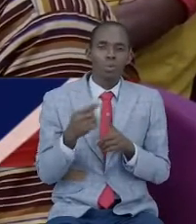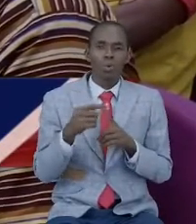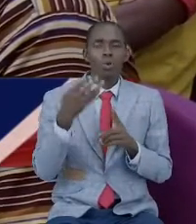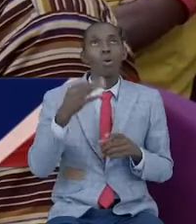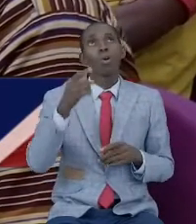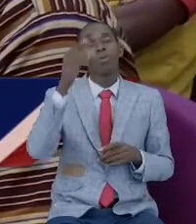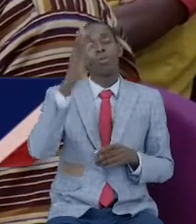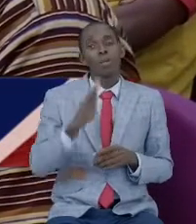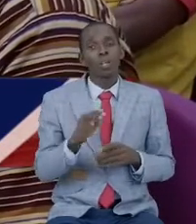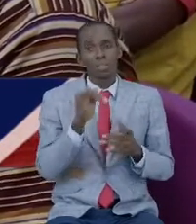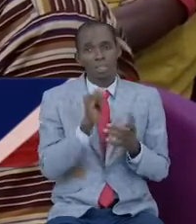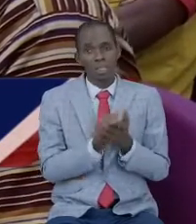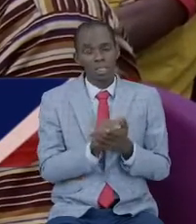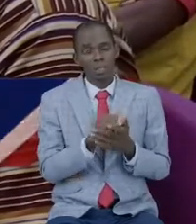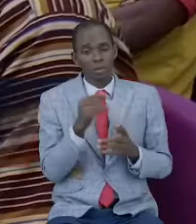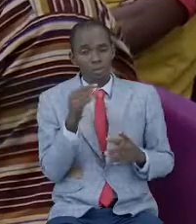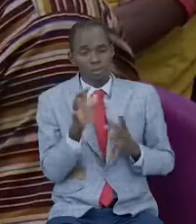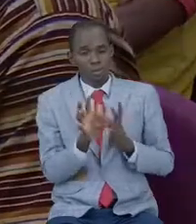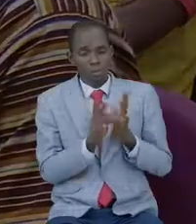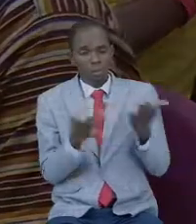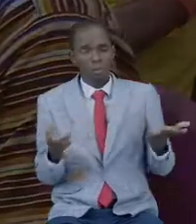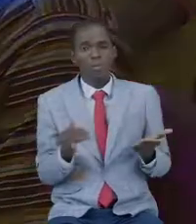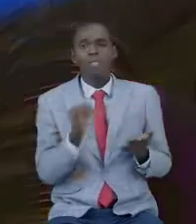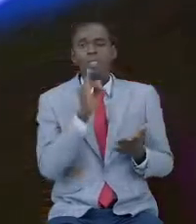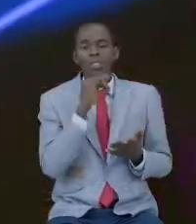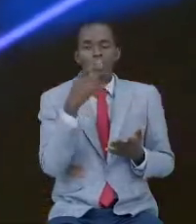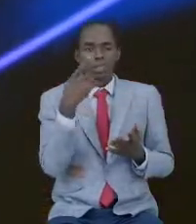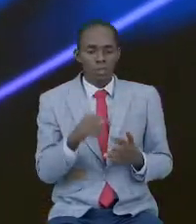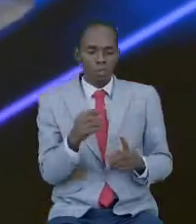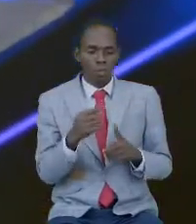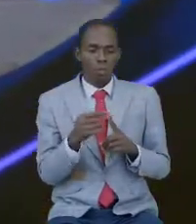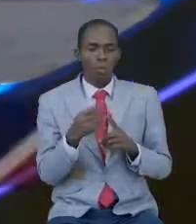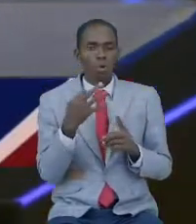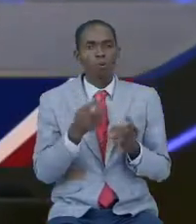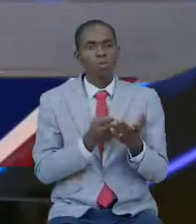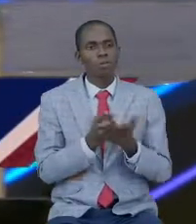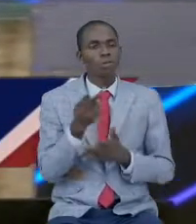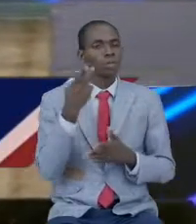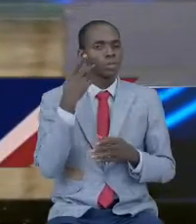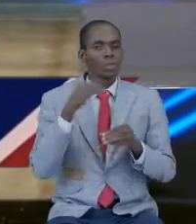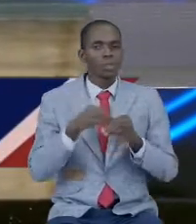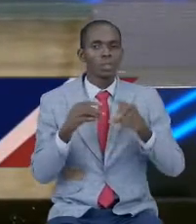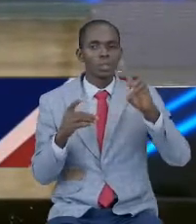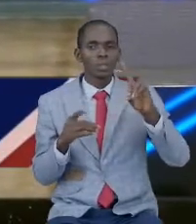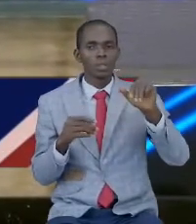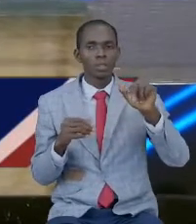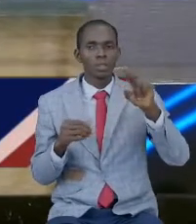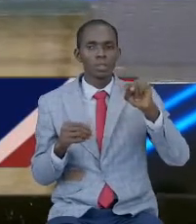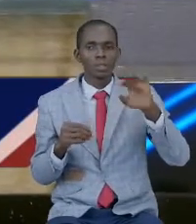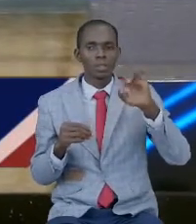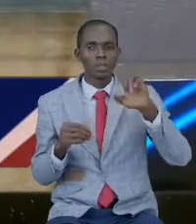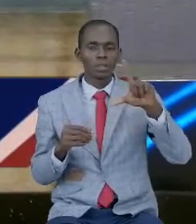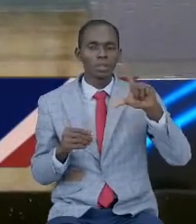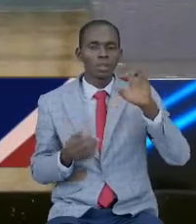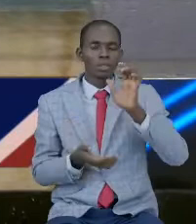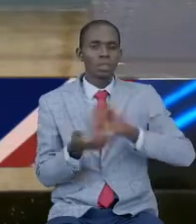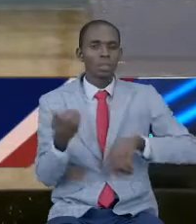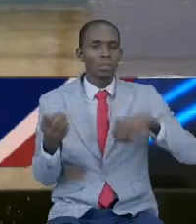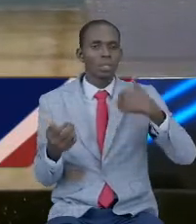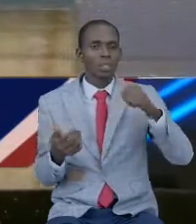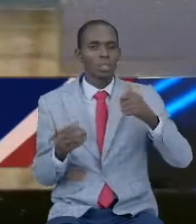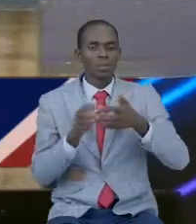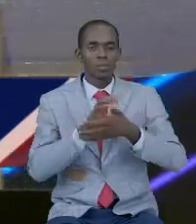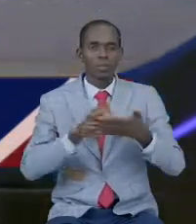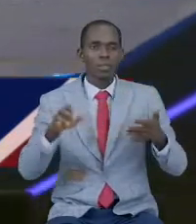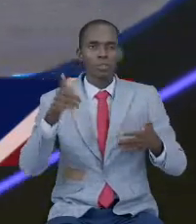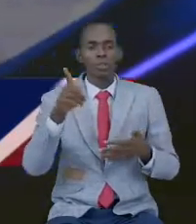scripture of truth. Daniel chapter 10, reading from verse 21. Daniel chapter